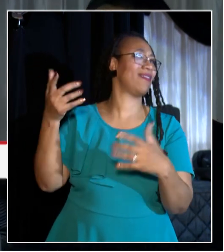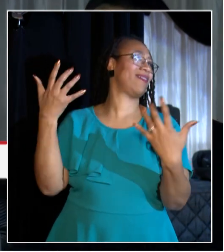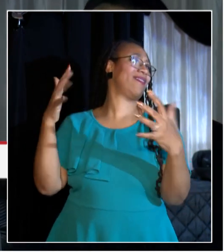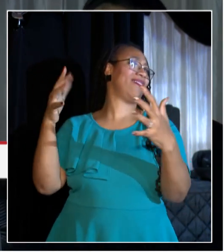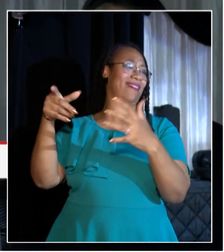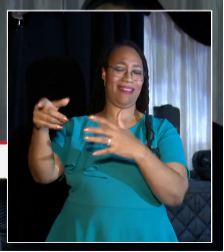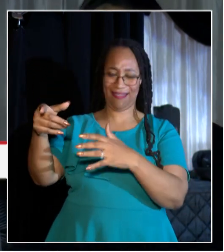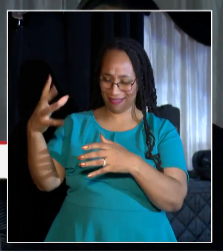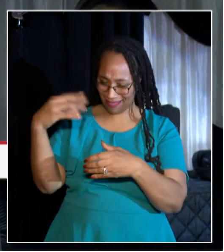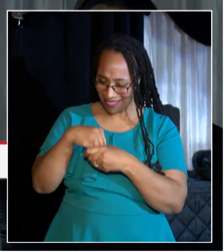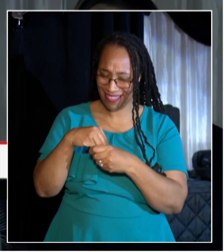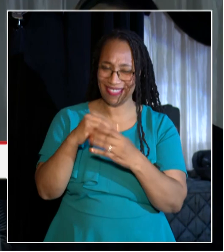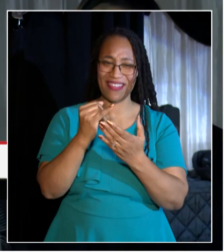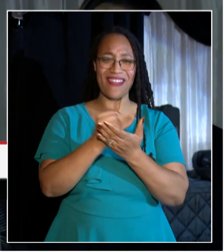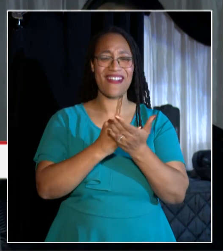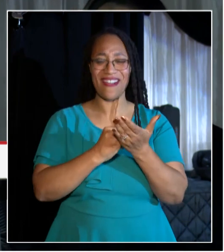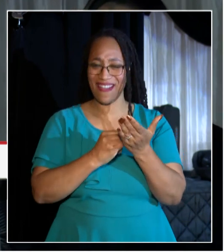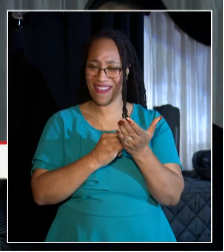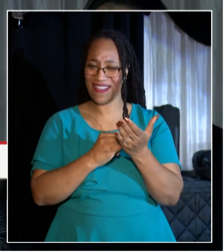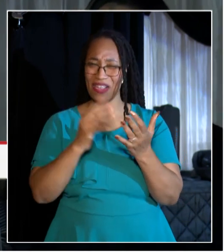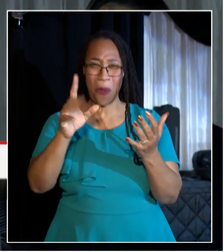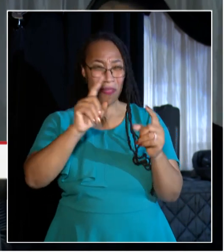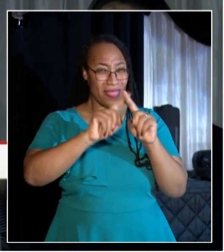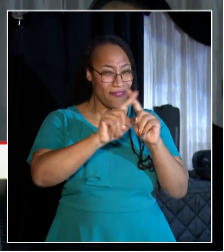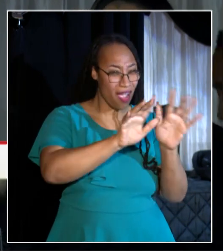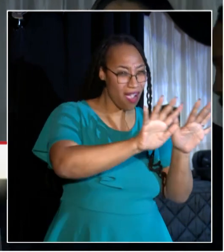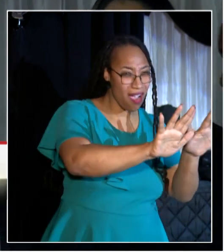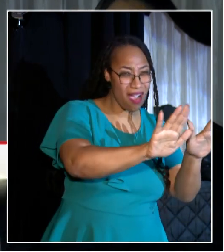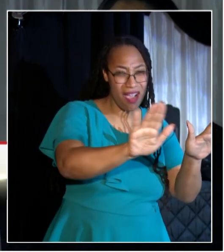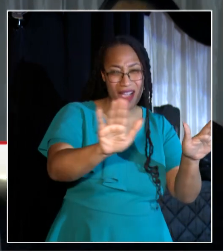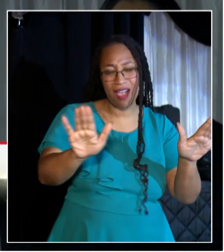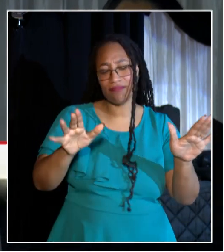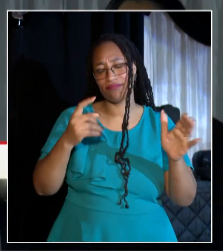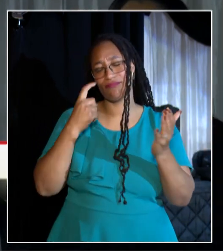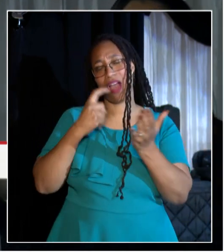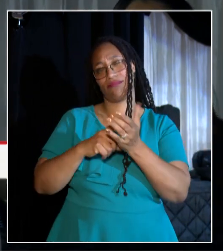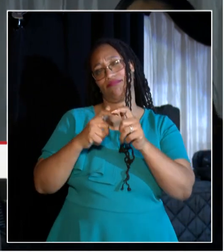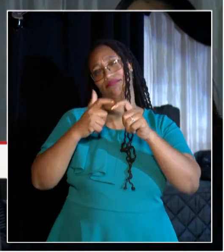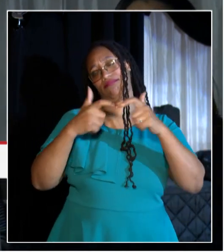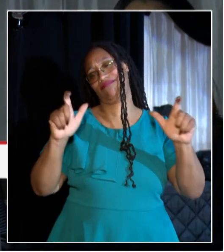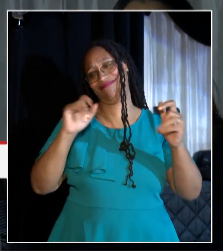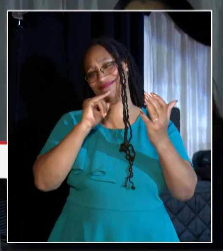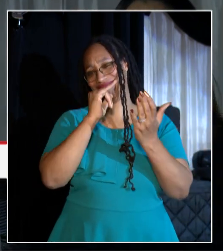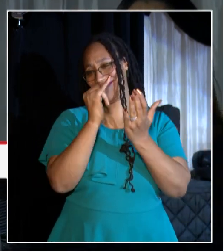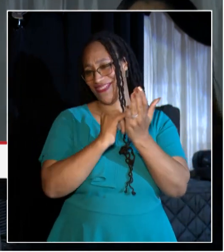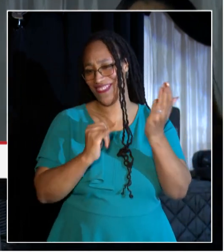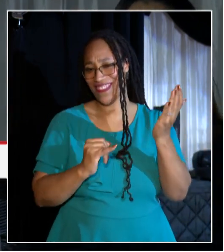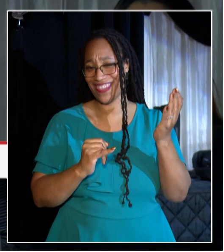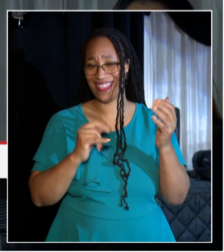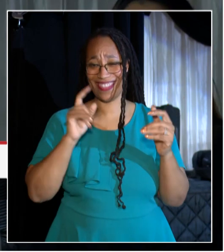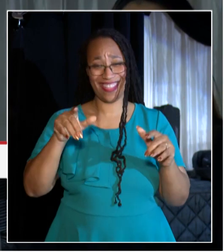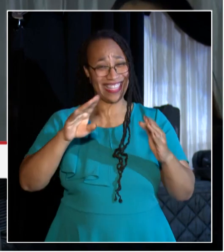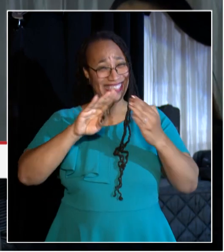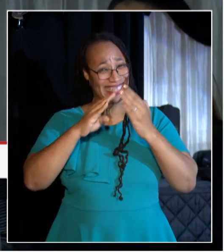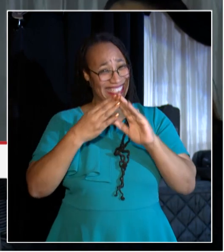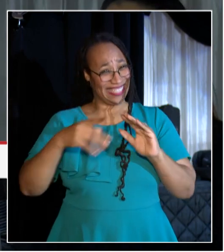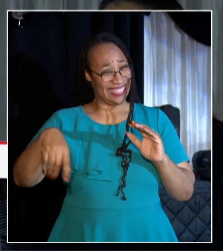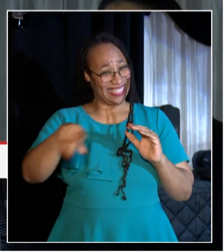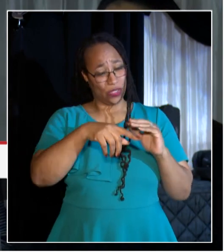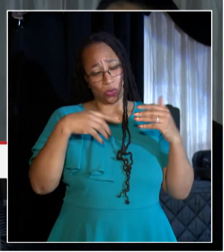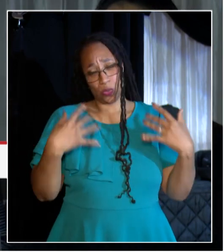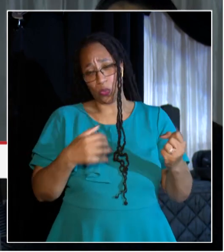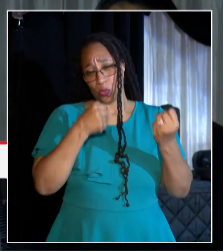We know that this city has supported and created great artists, and weren't we